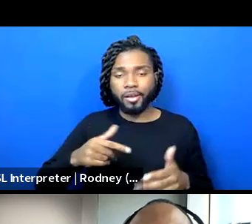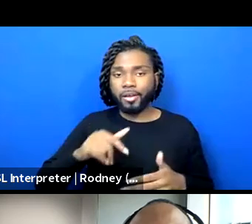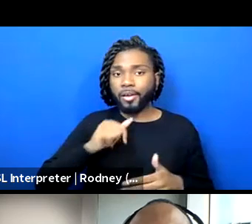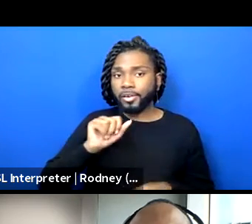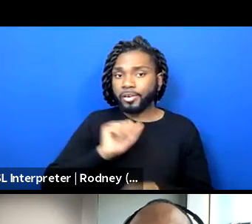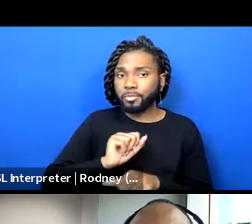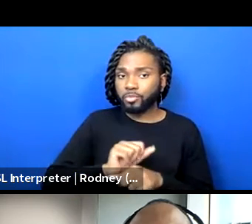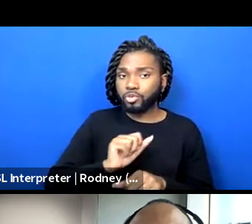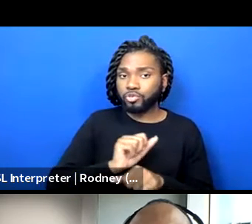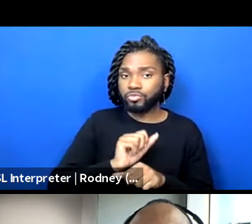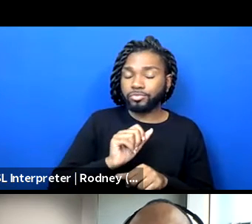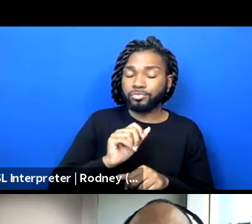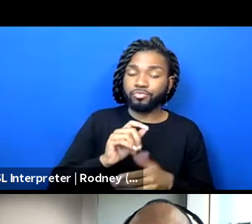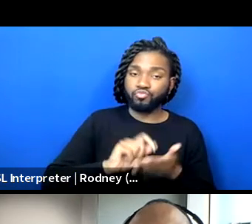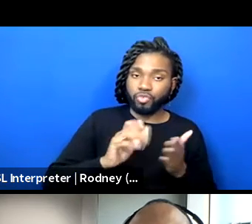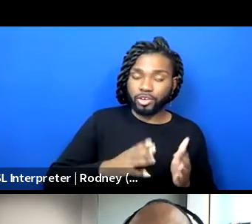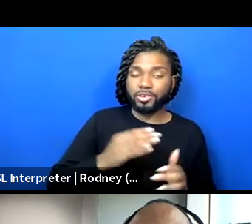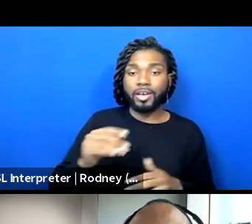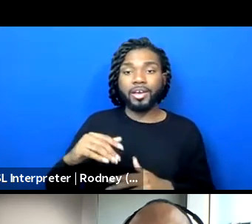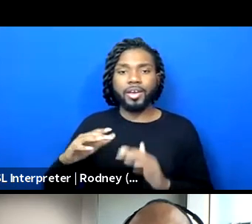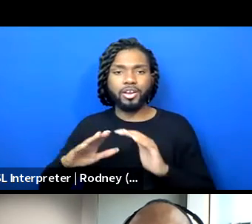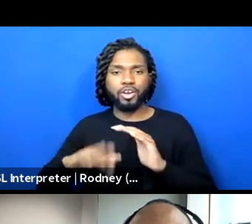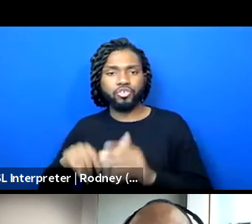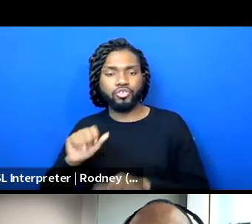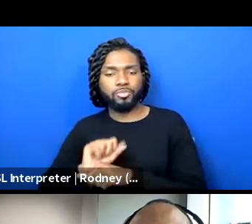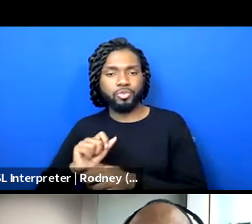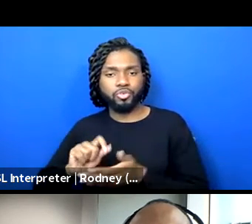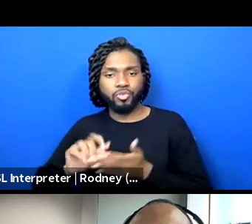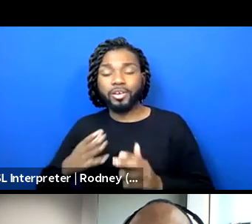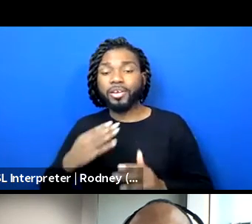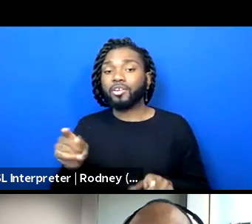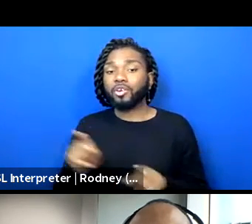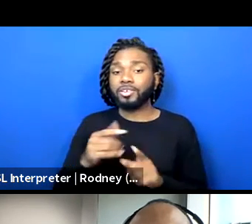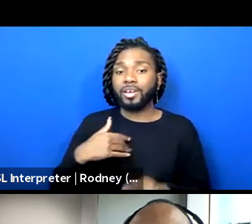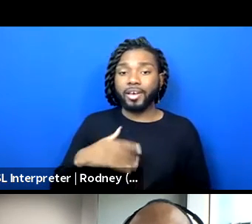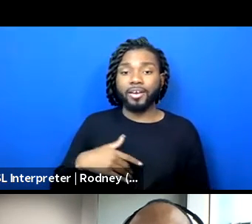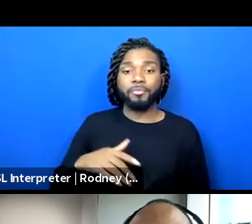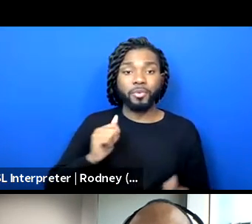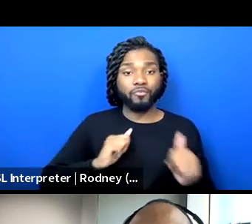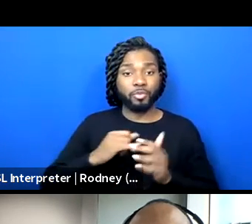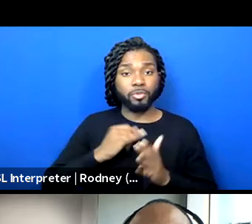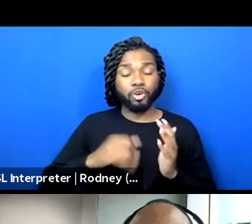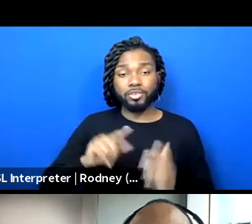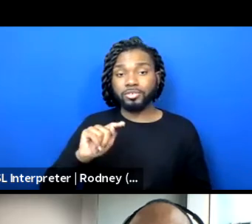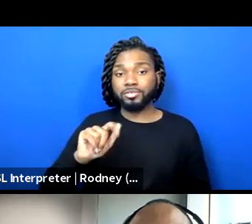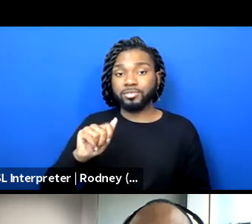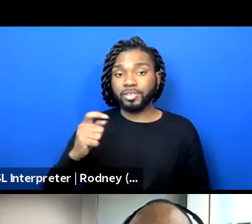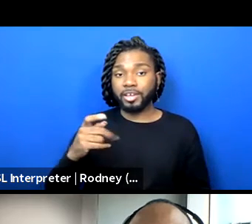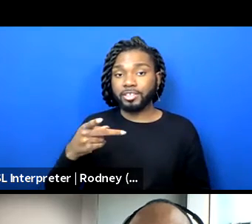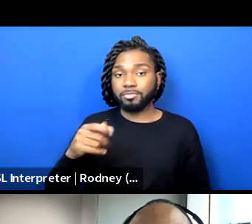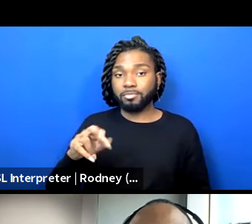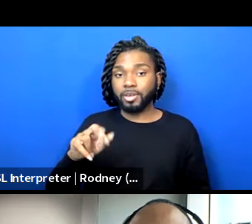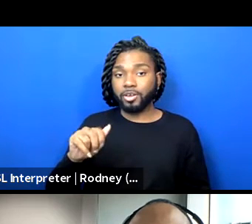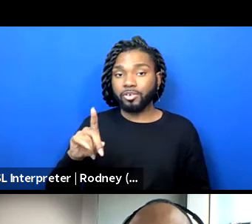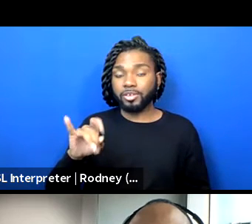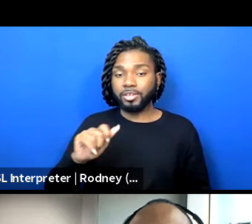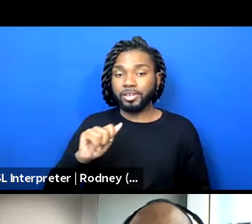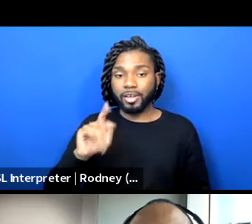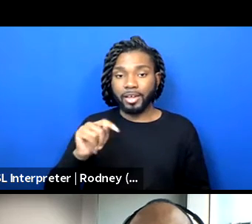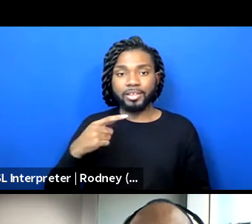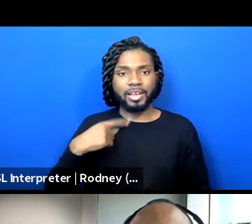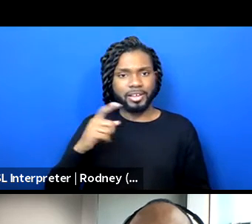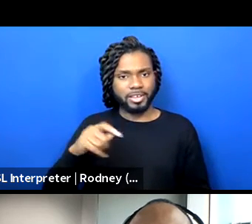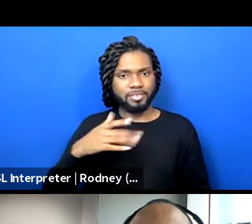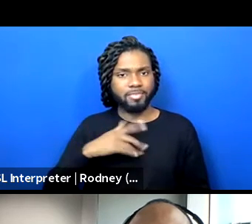and underemployed writers. There's the Performing Arts Tax Parity Act because I need my deductions back, y'all. Because these taxes